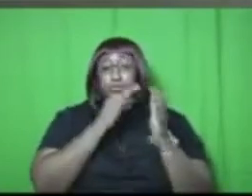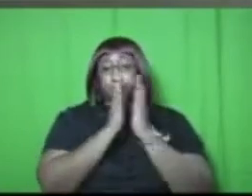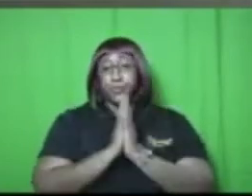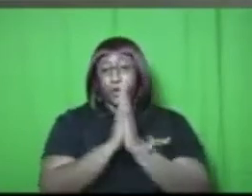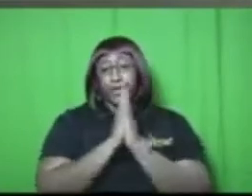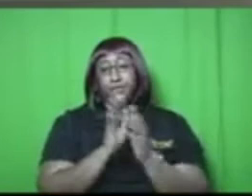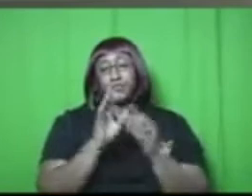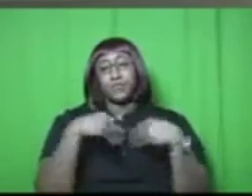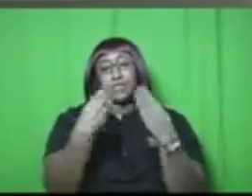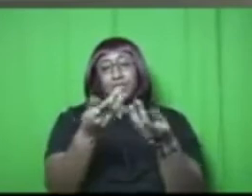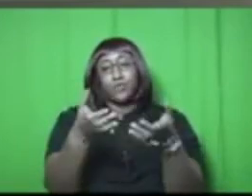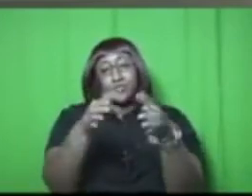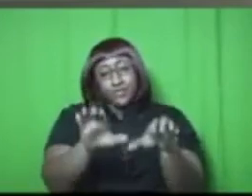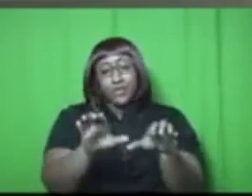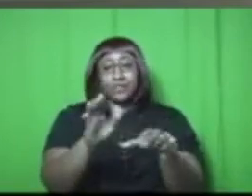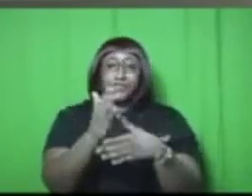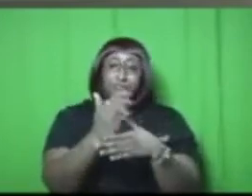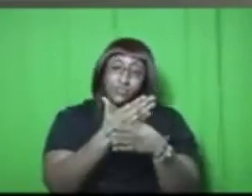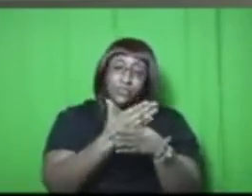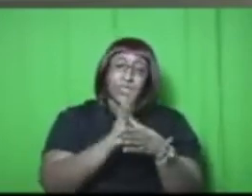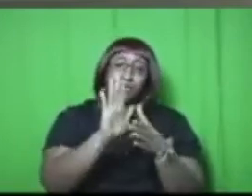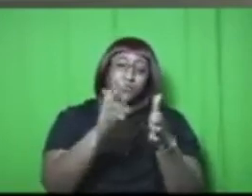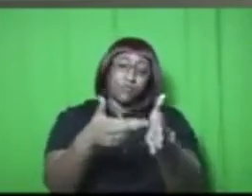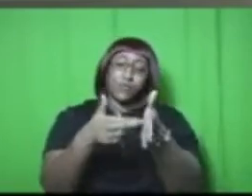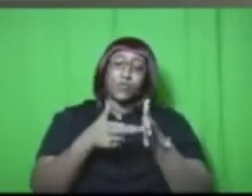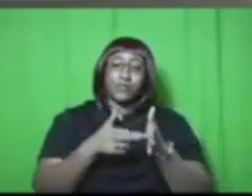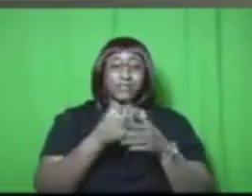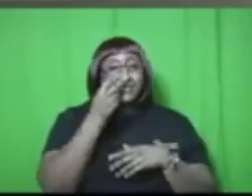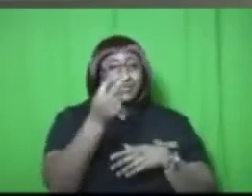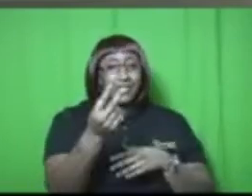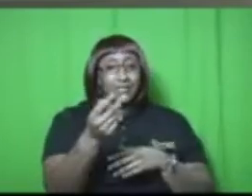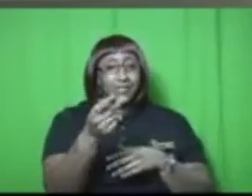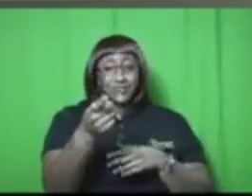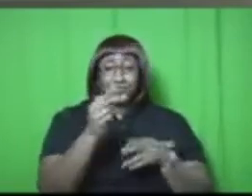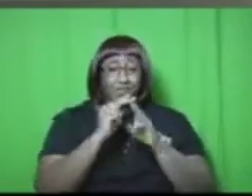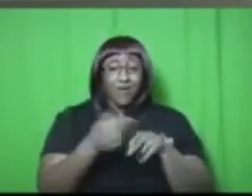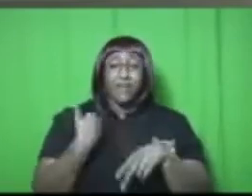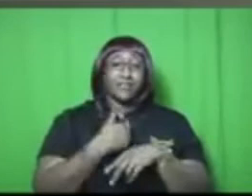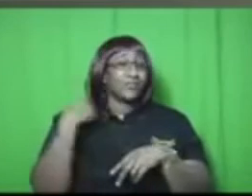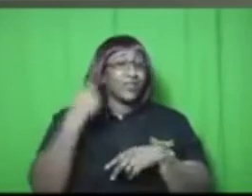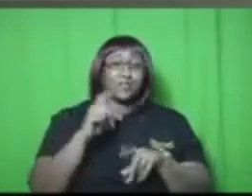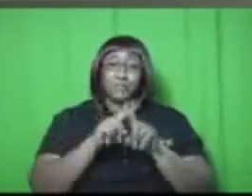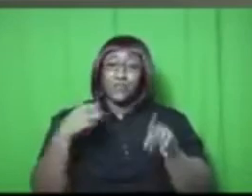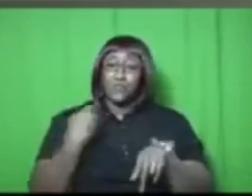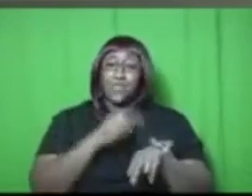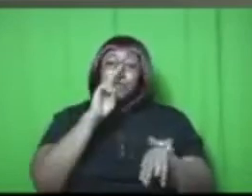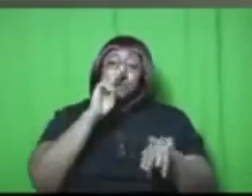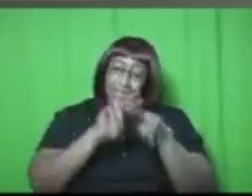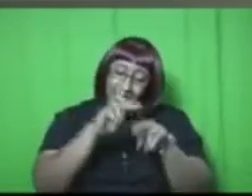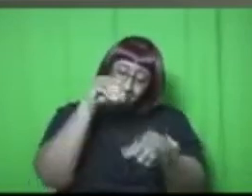want to give you a chance to share your request. See, call us crazy, but we believe in prayer where we